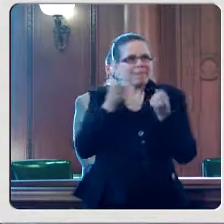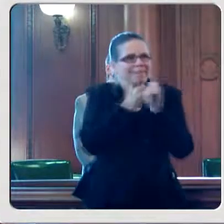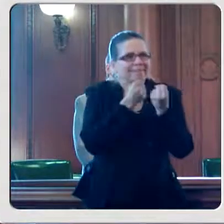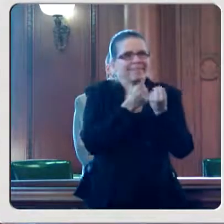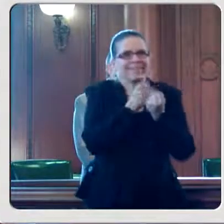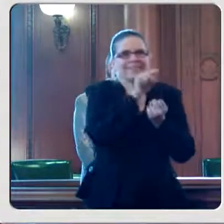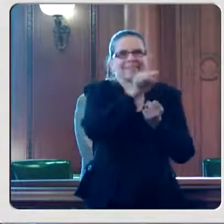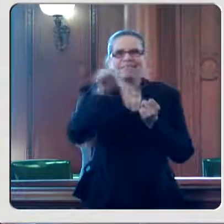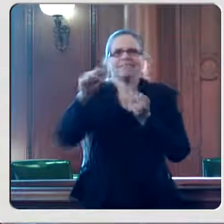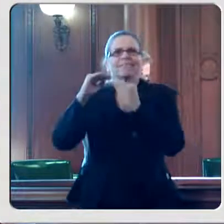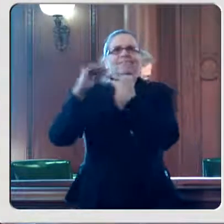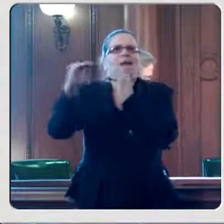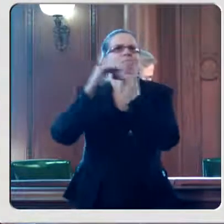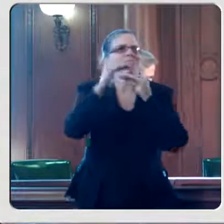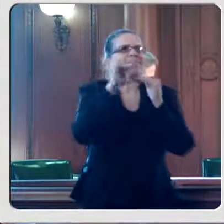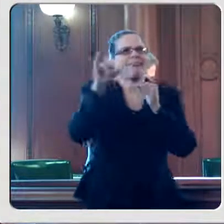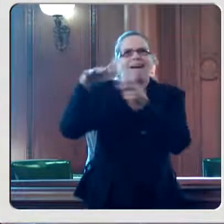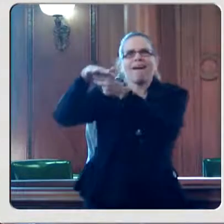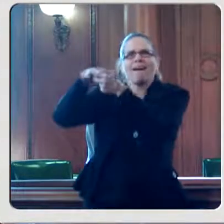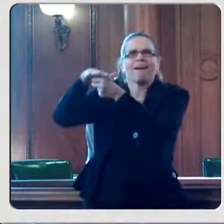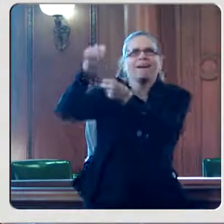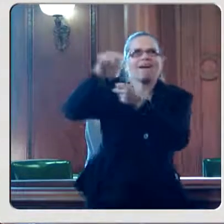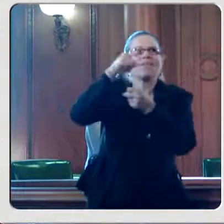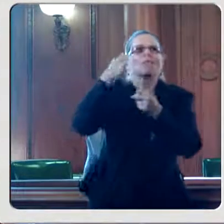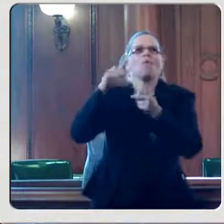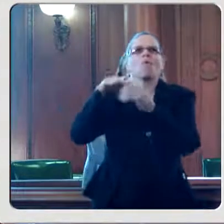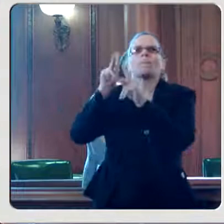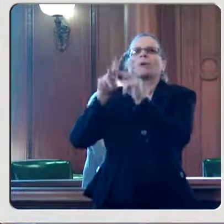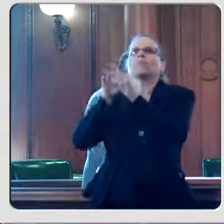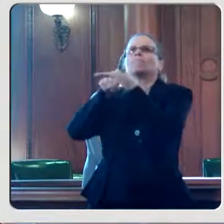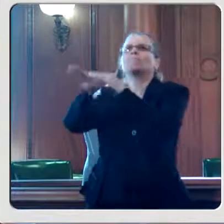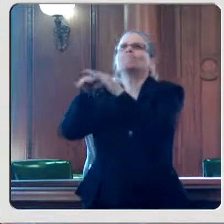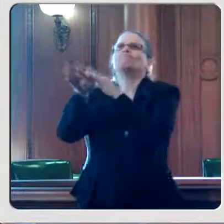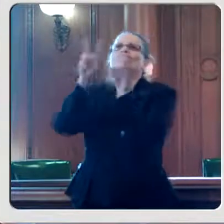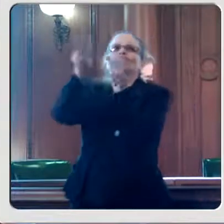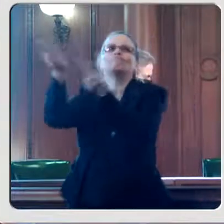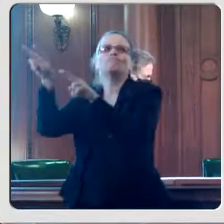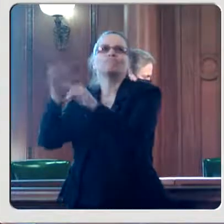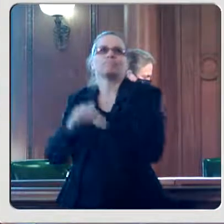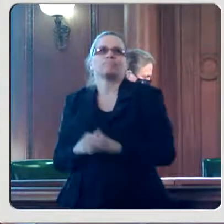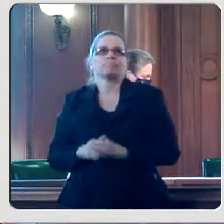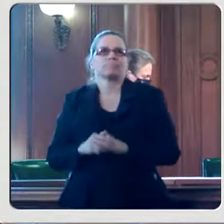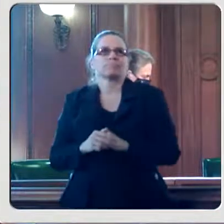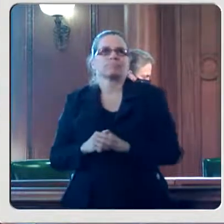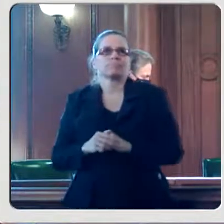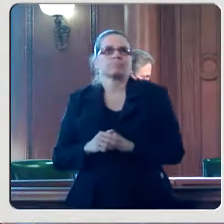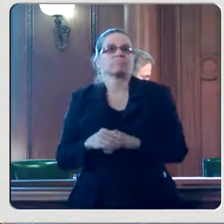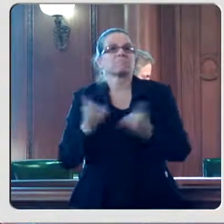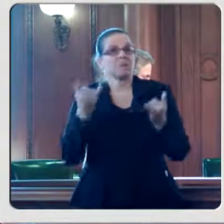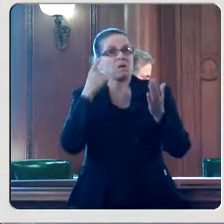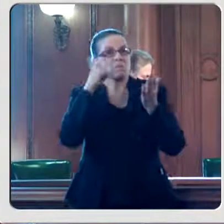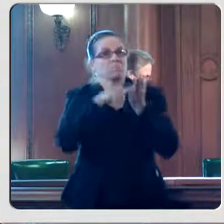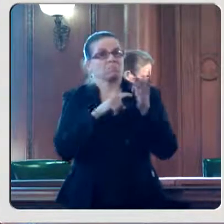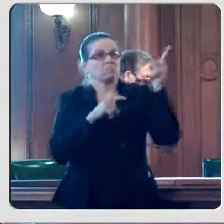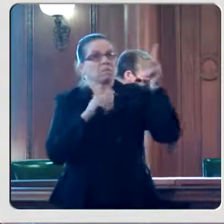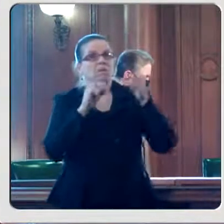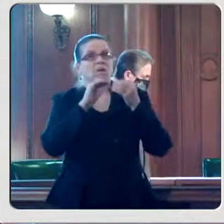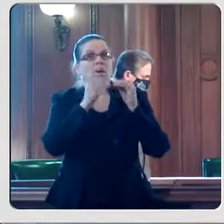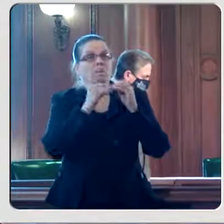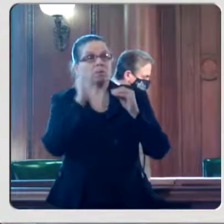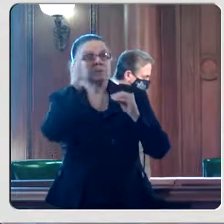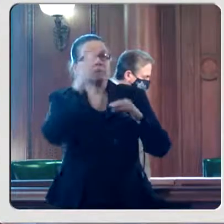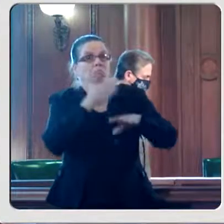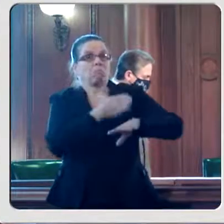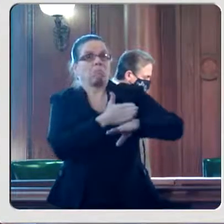stabilized. The good news is that the state's underlying economic numbers are encouraging. Economists suggest that the state's